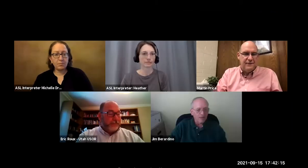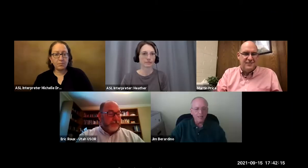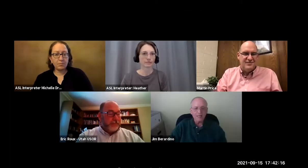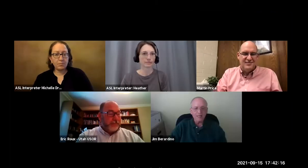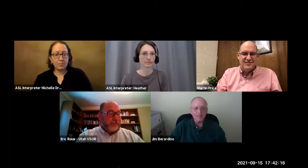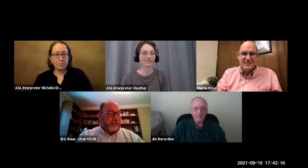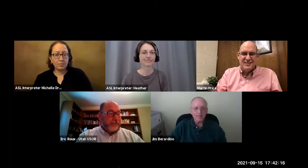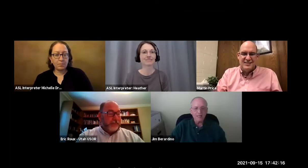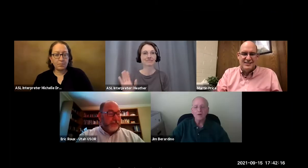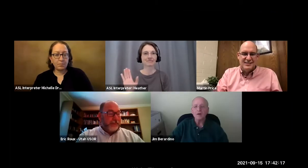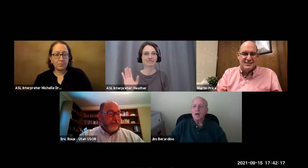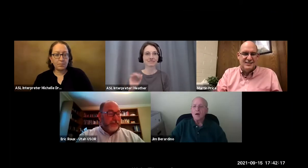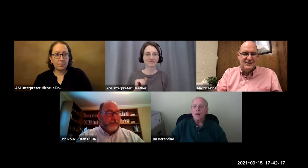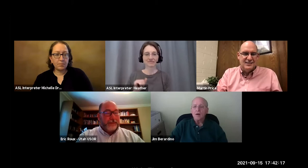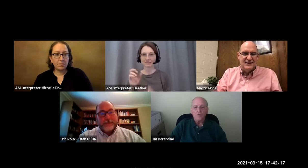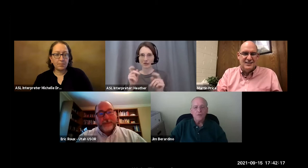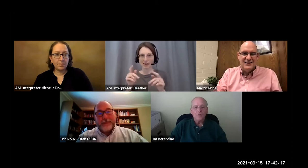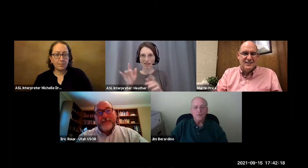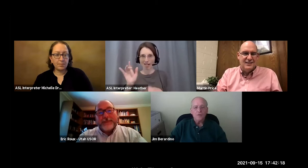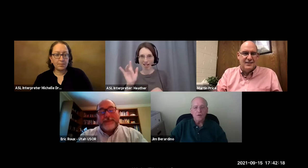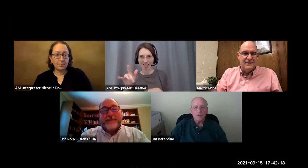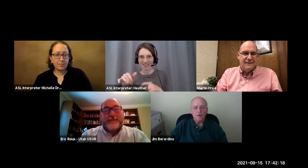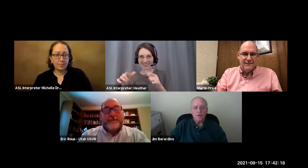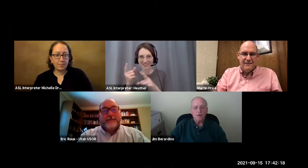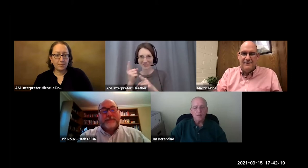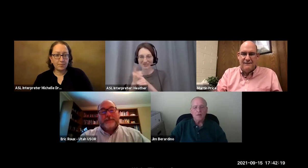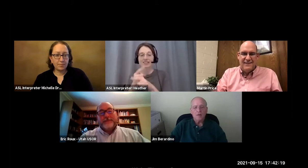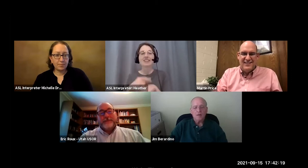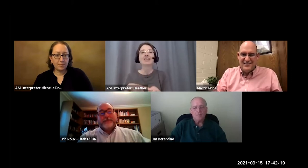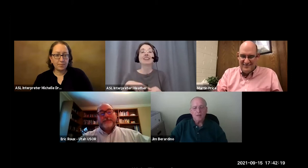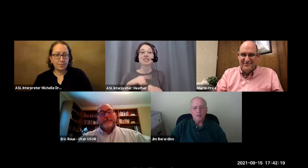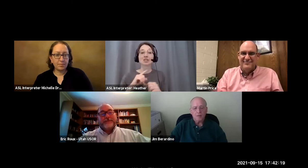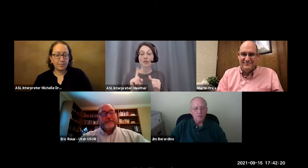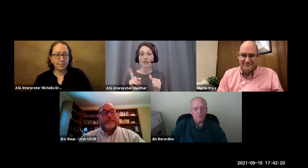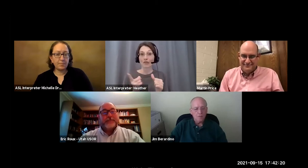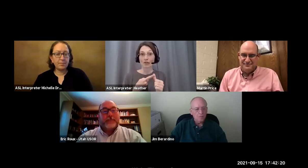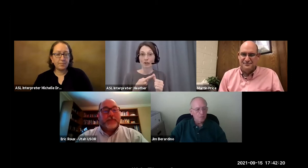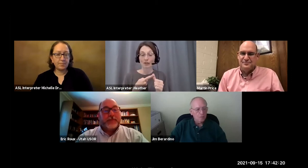I can get that to work there. First of all,